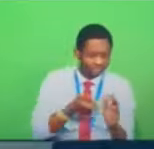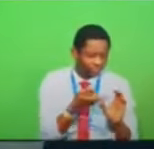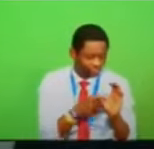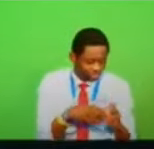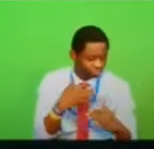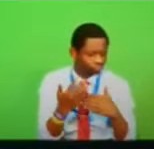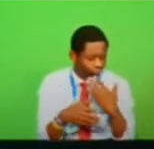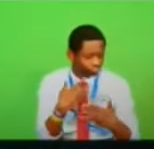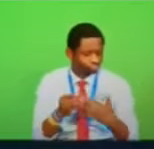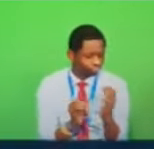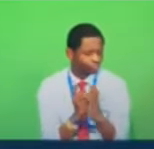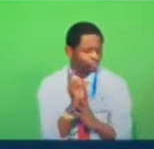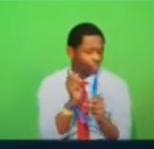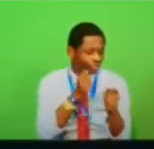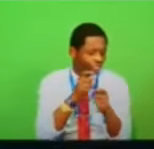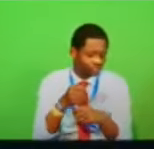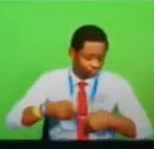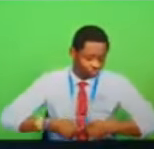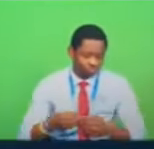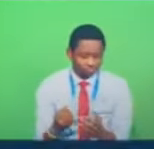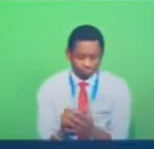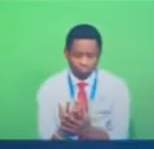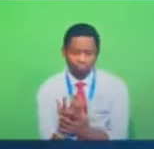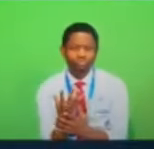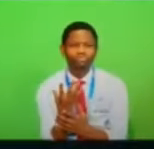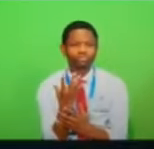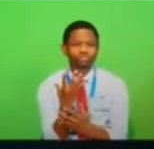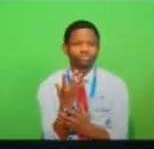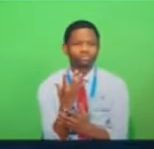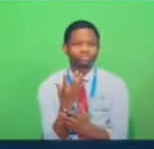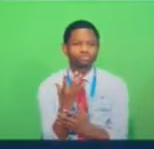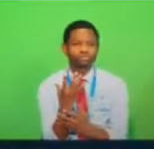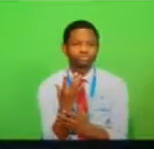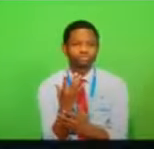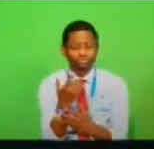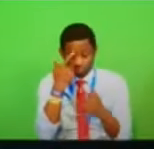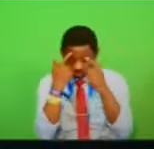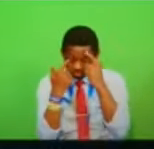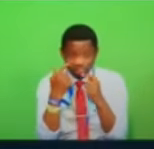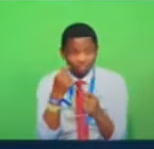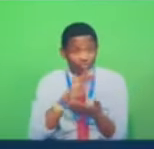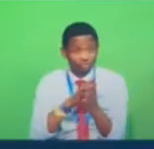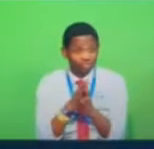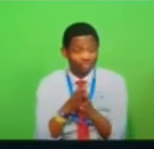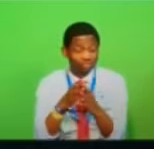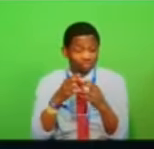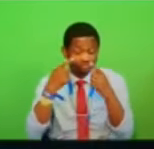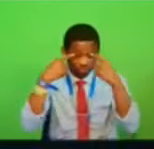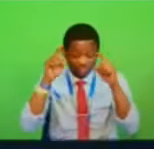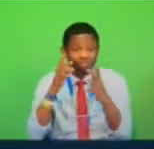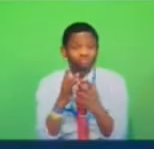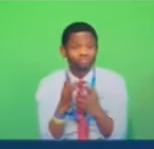developing their gifts right from infancy, because it takes time to raise a star. I think our dear sister, beloved